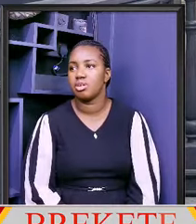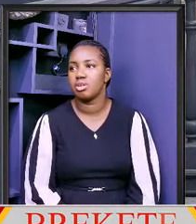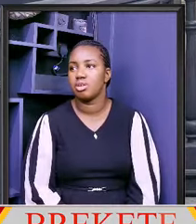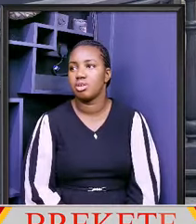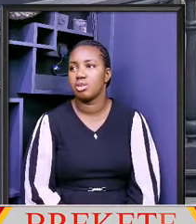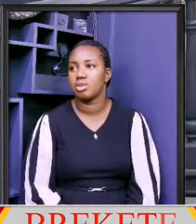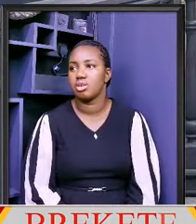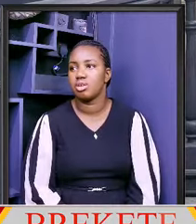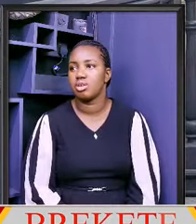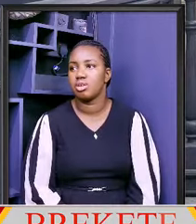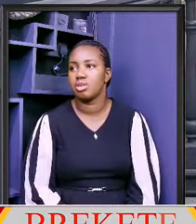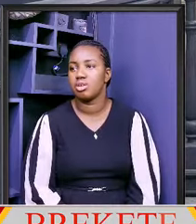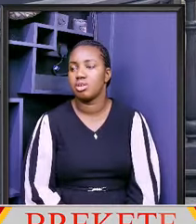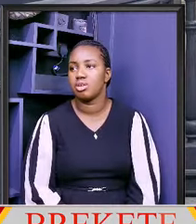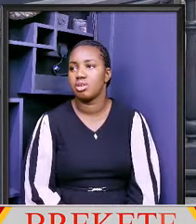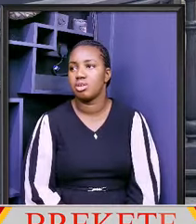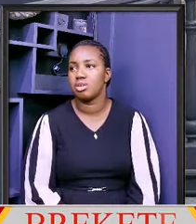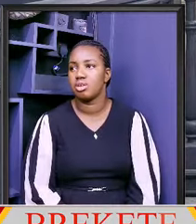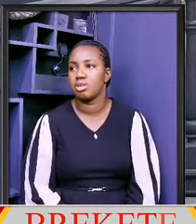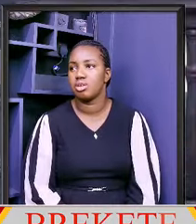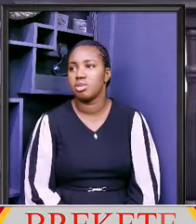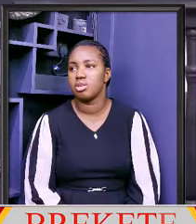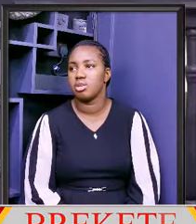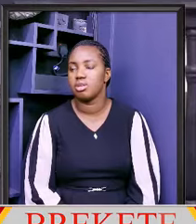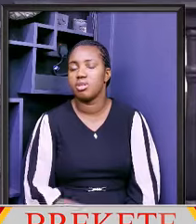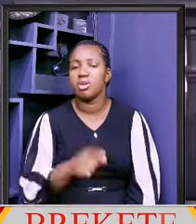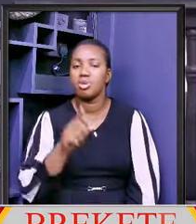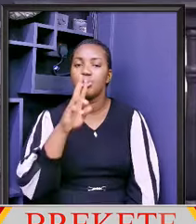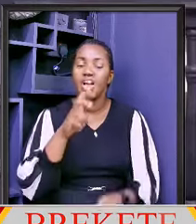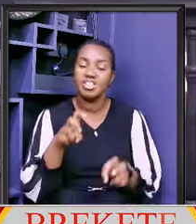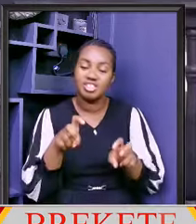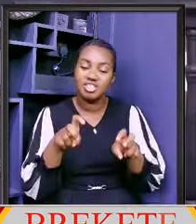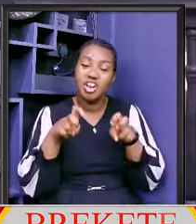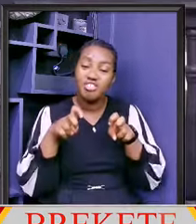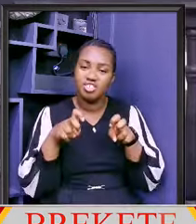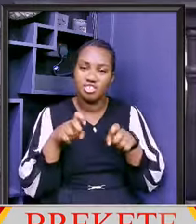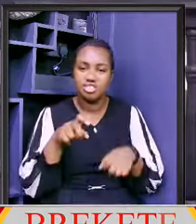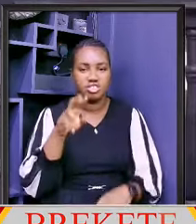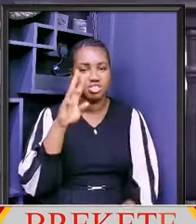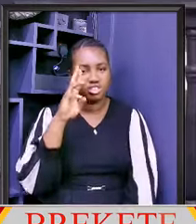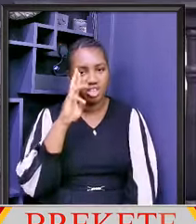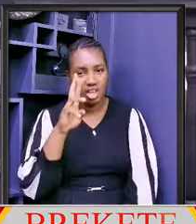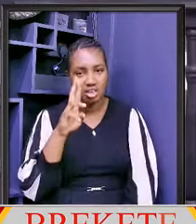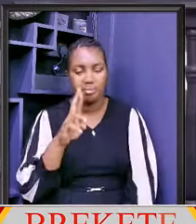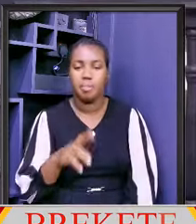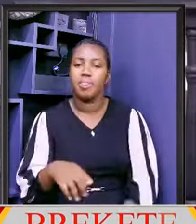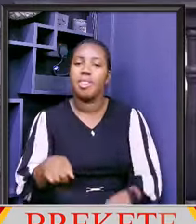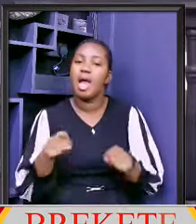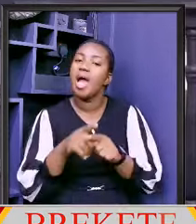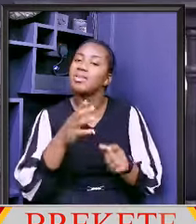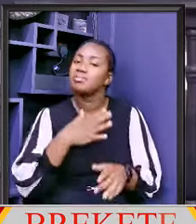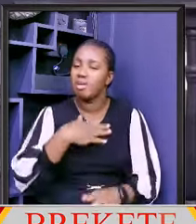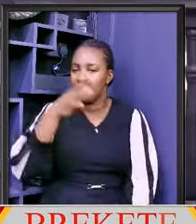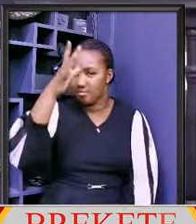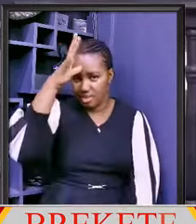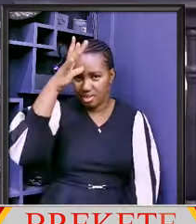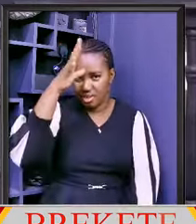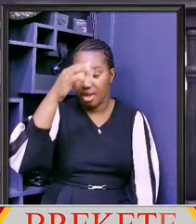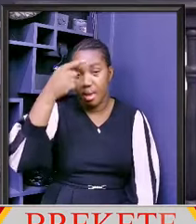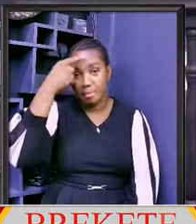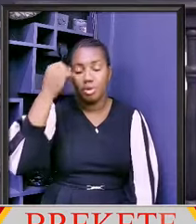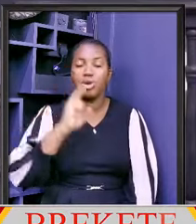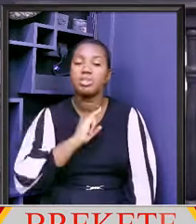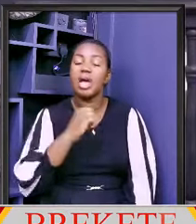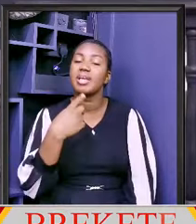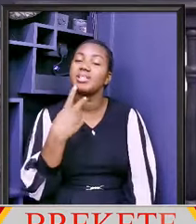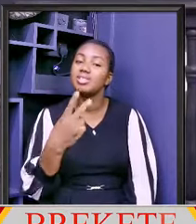I don't know. If you like, sell ganda. But okay. I am telling you as my father. Yeah. Because I see